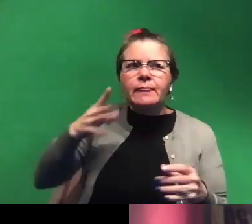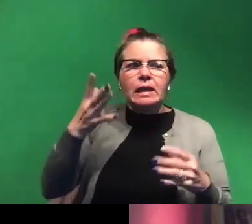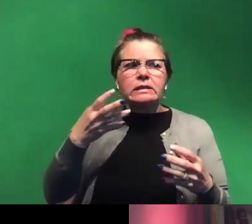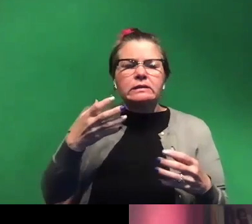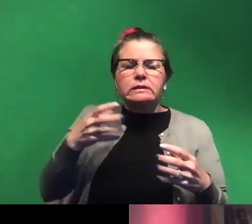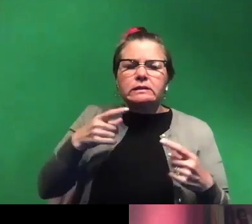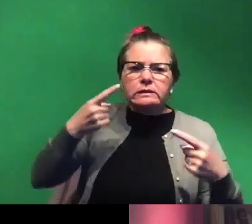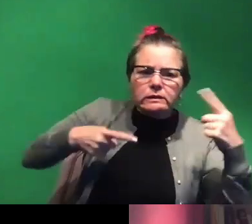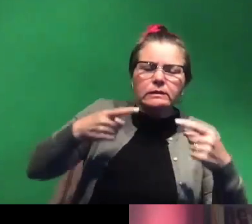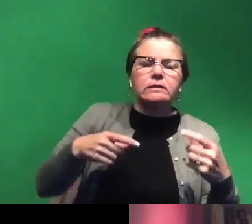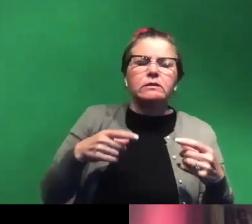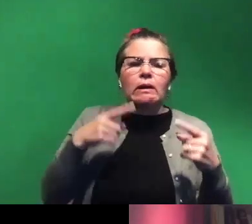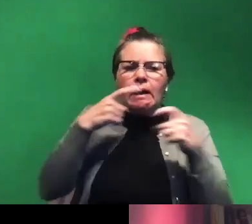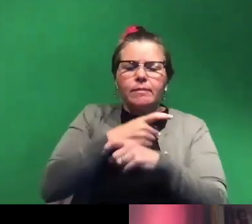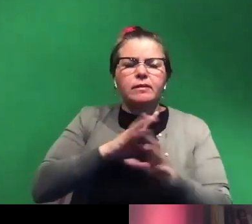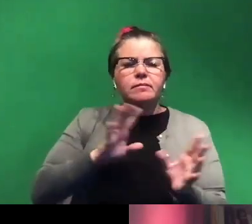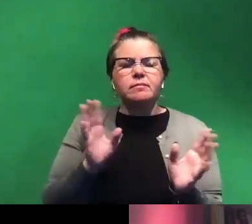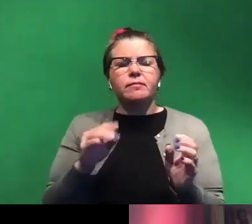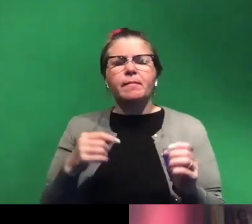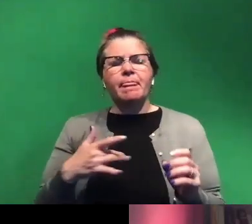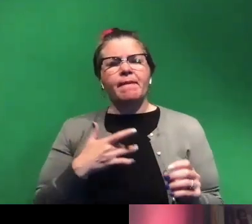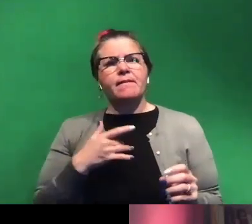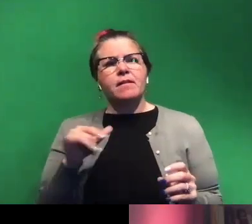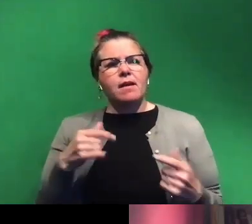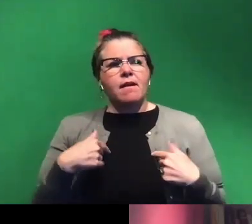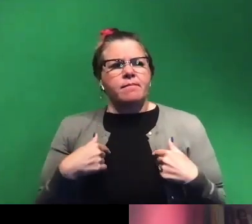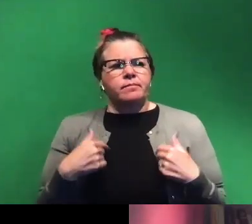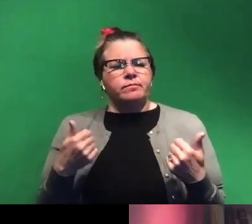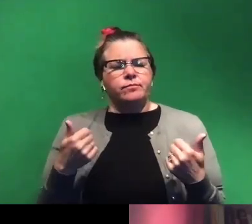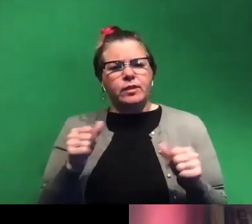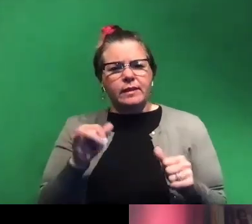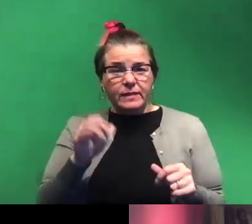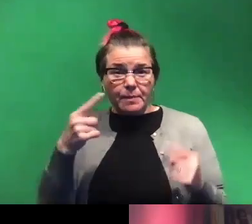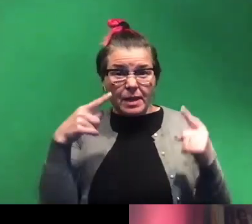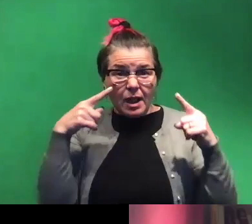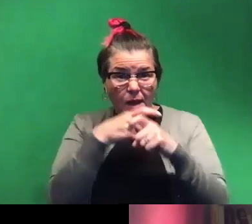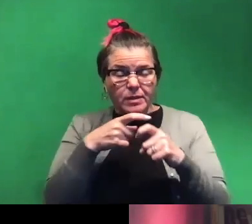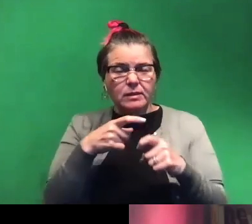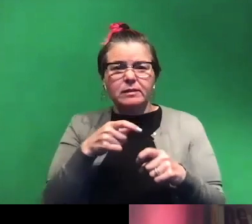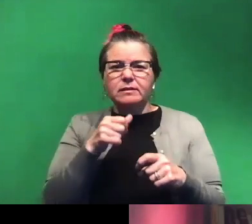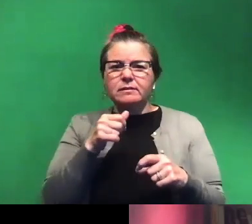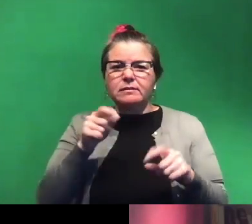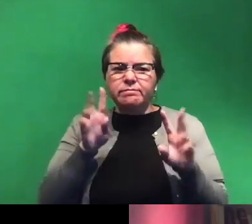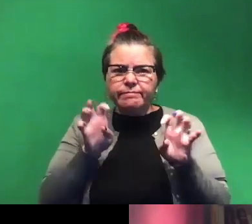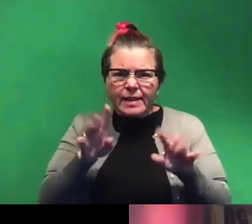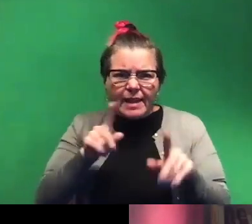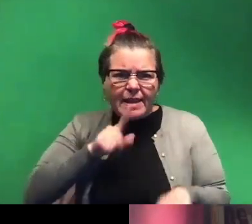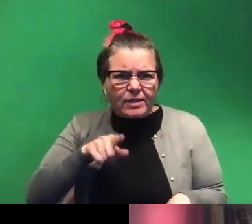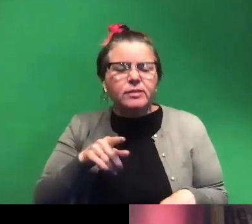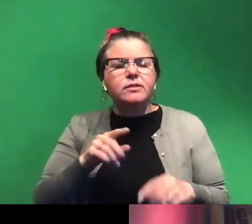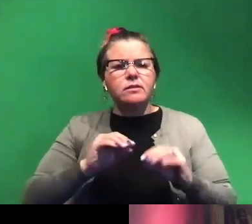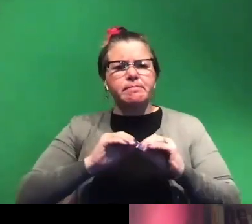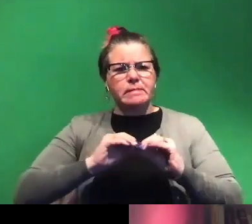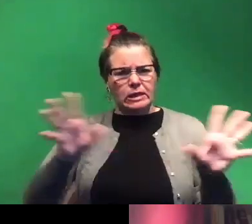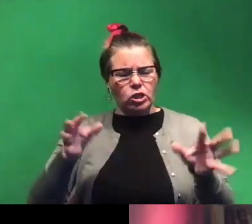complicated. In a lot of my writing, I feel like I've tried to, if something's complicated or we don't quite know the answer, making that clear, because I think